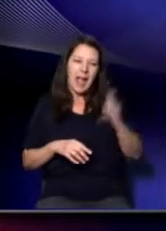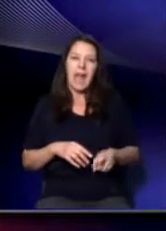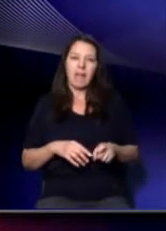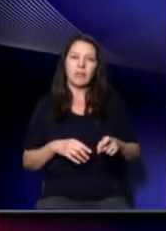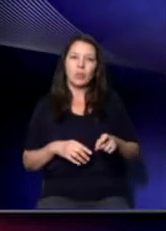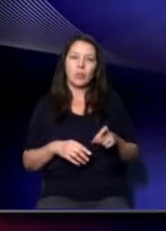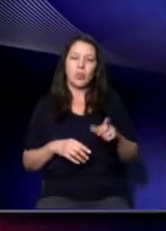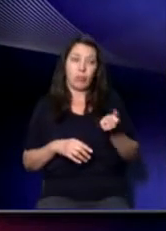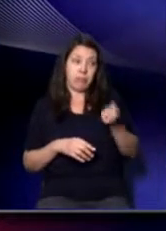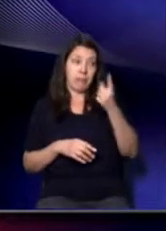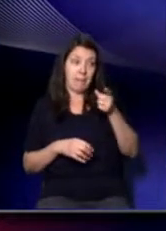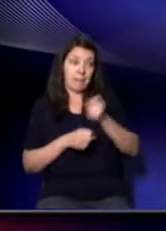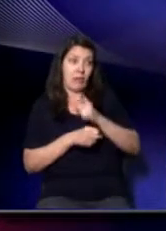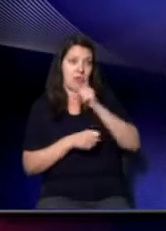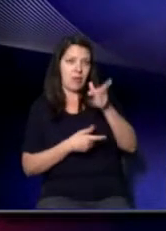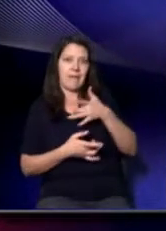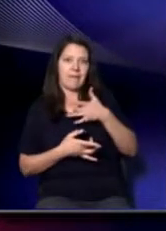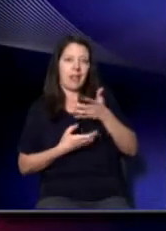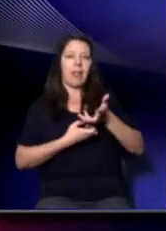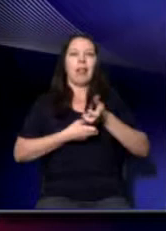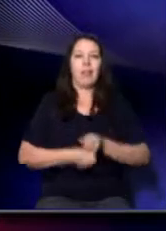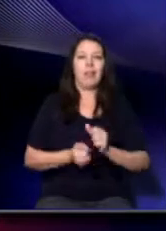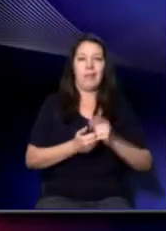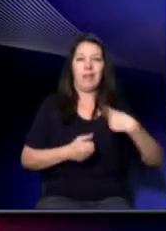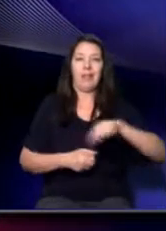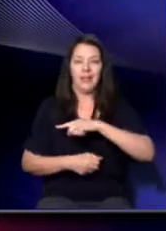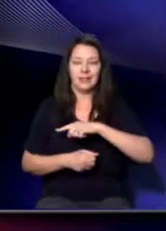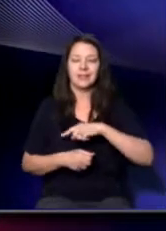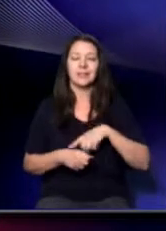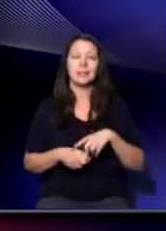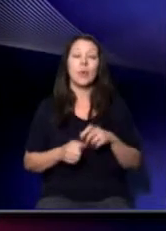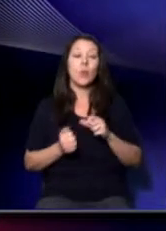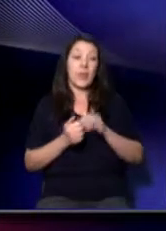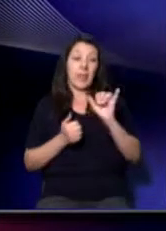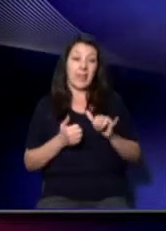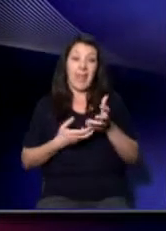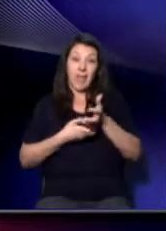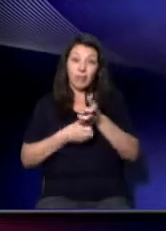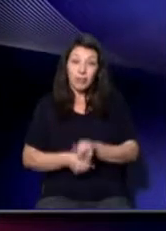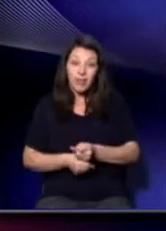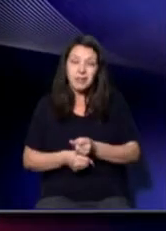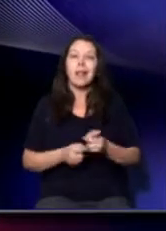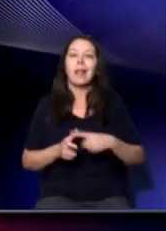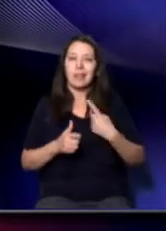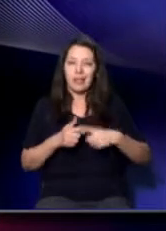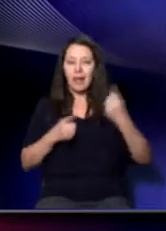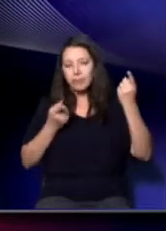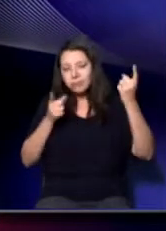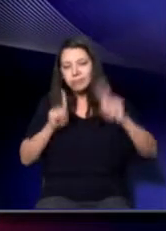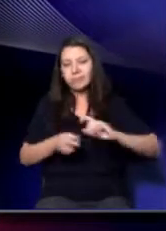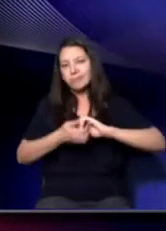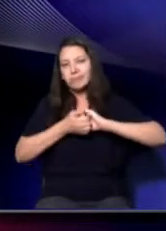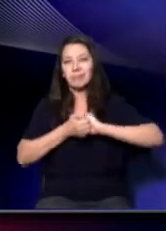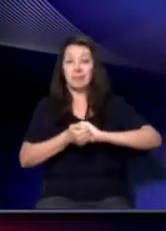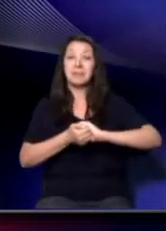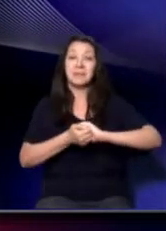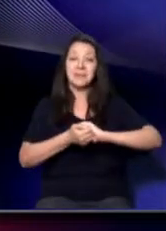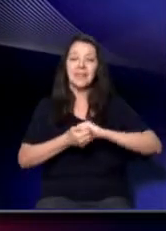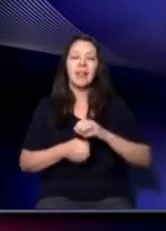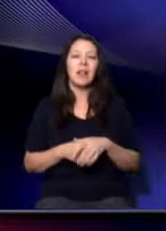and get your trust. And with that trust, we can be able to work together collaborative,